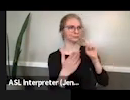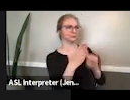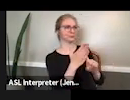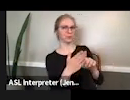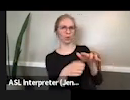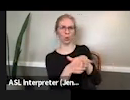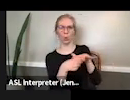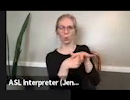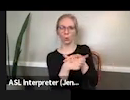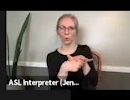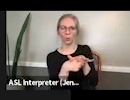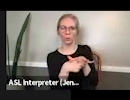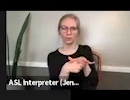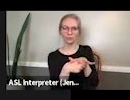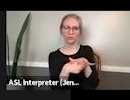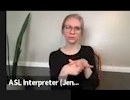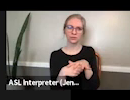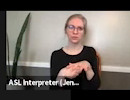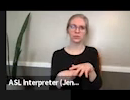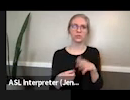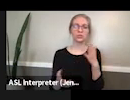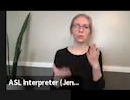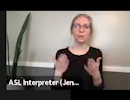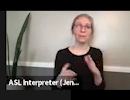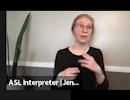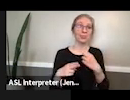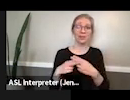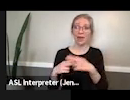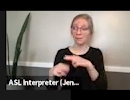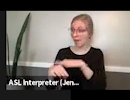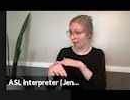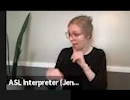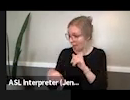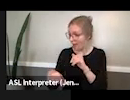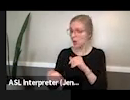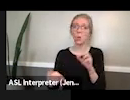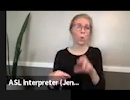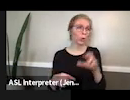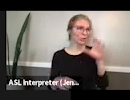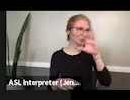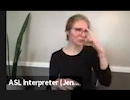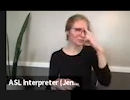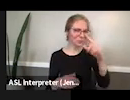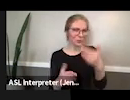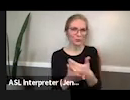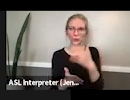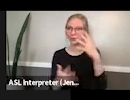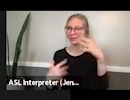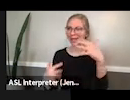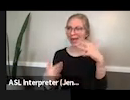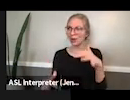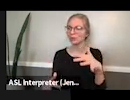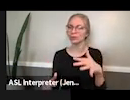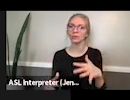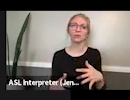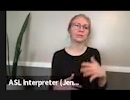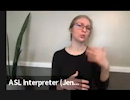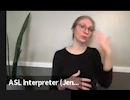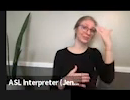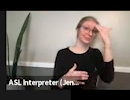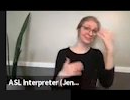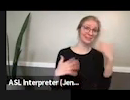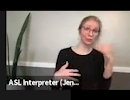that are interesting or searching for a new sound. So you see sound awareness, sound localization. You